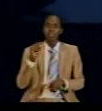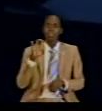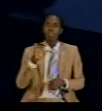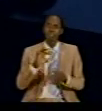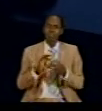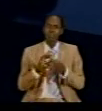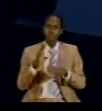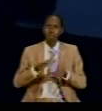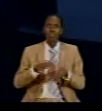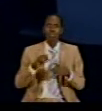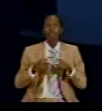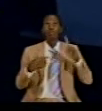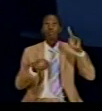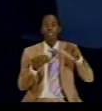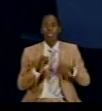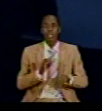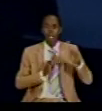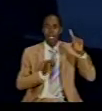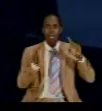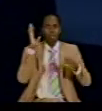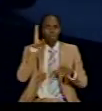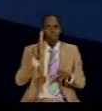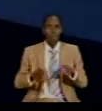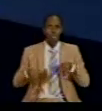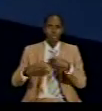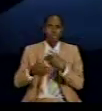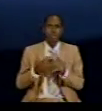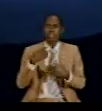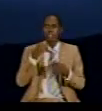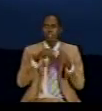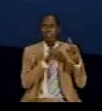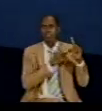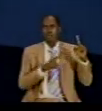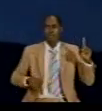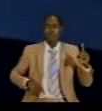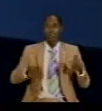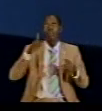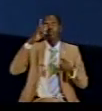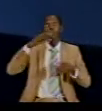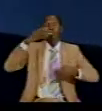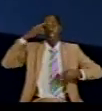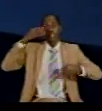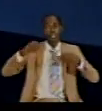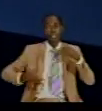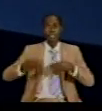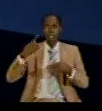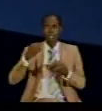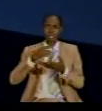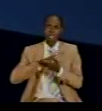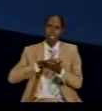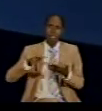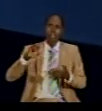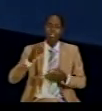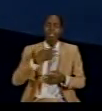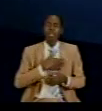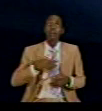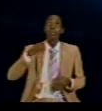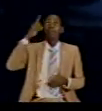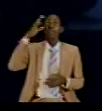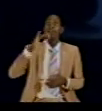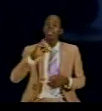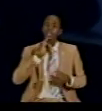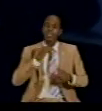again, the Lord shall judge his people. God judges the righteous, and God